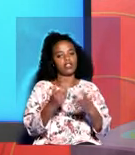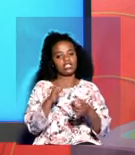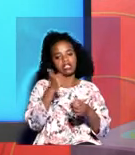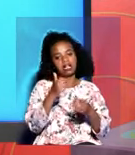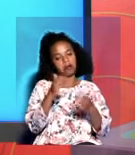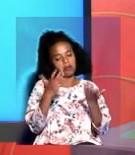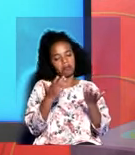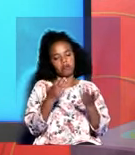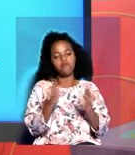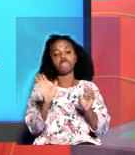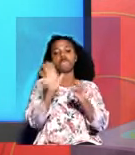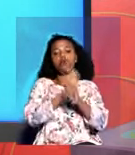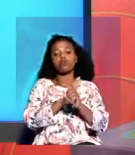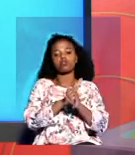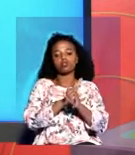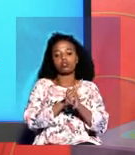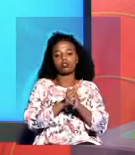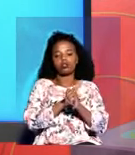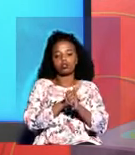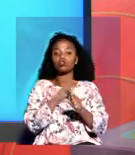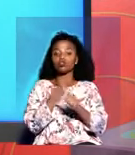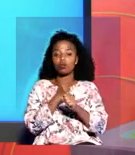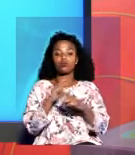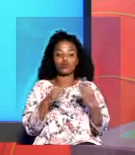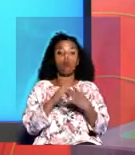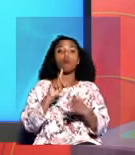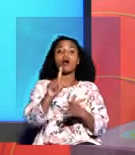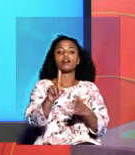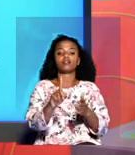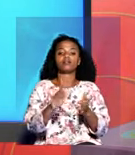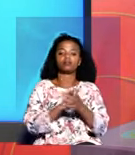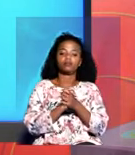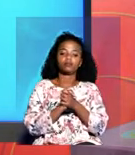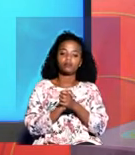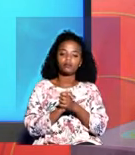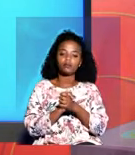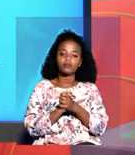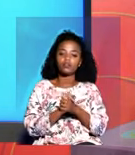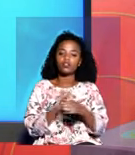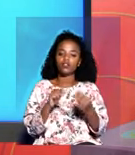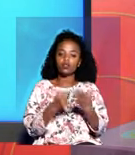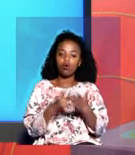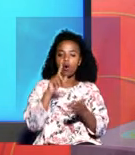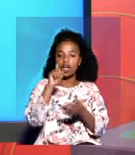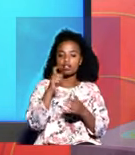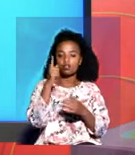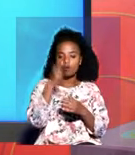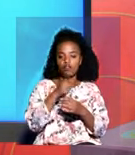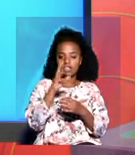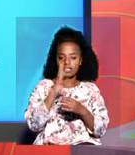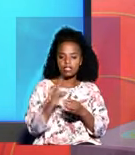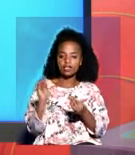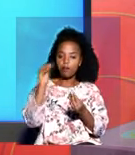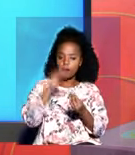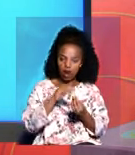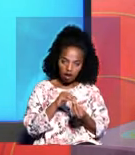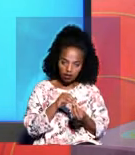12, we don't know. So it is full 1. Therefore, here X over 6